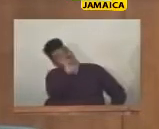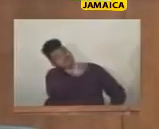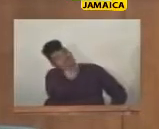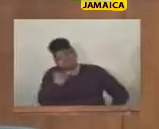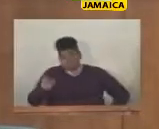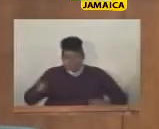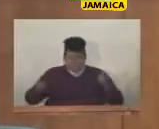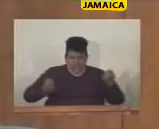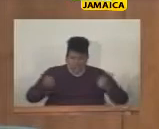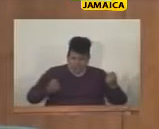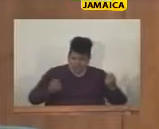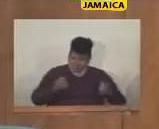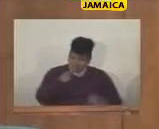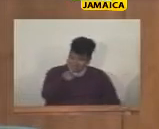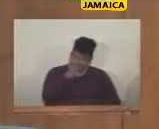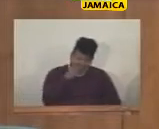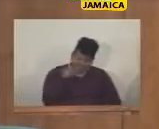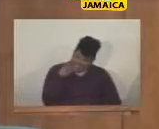Didn't we see this coming?